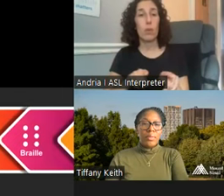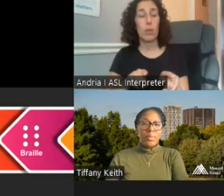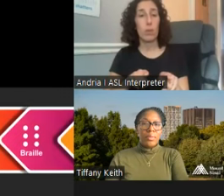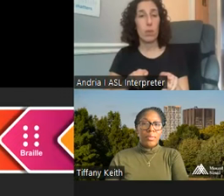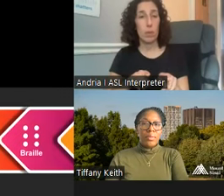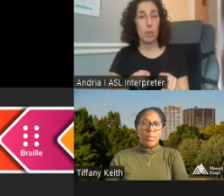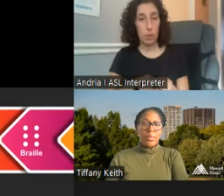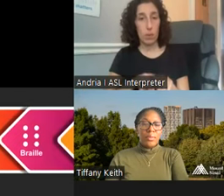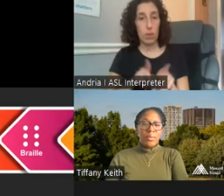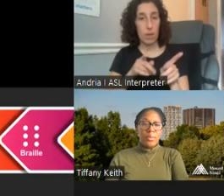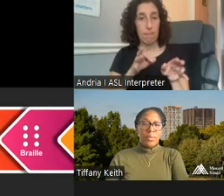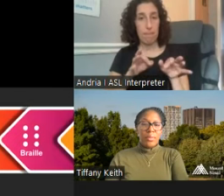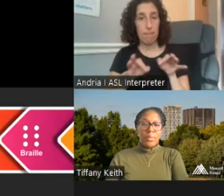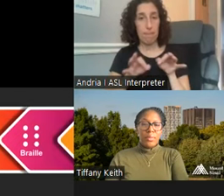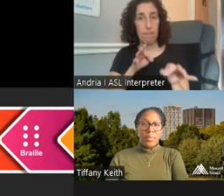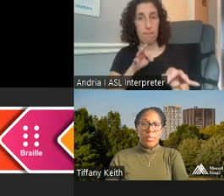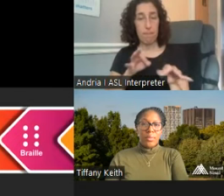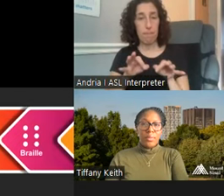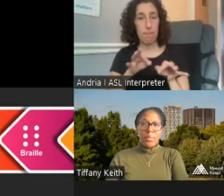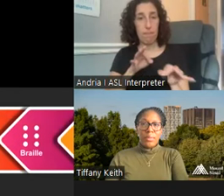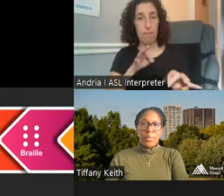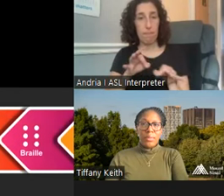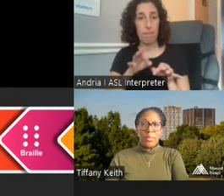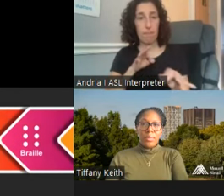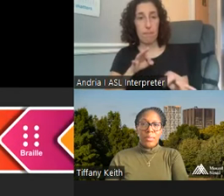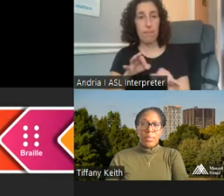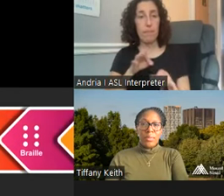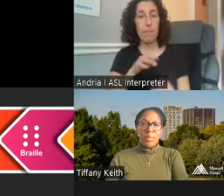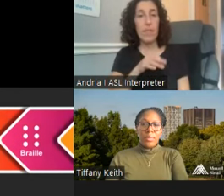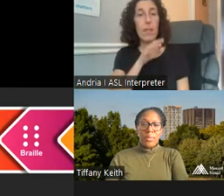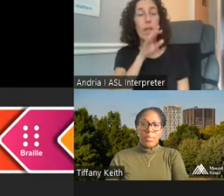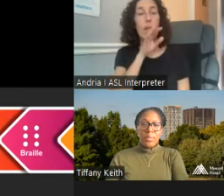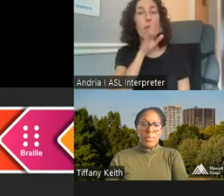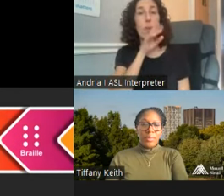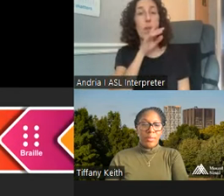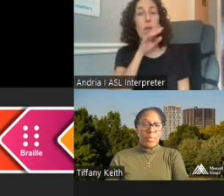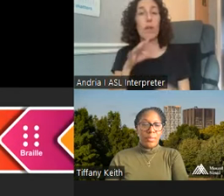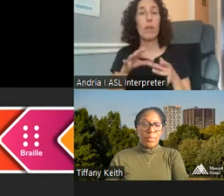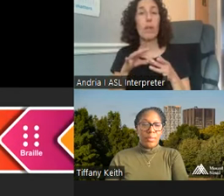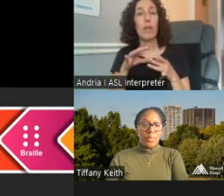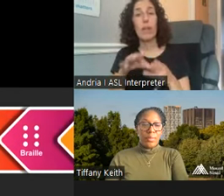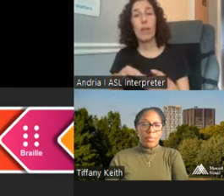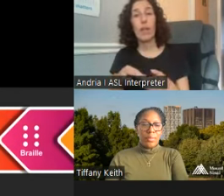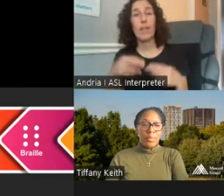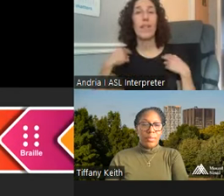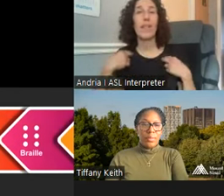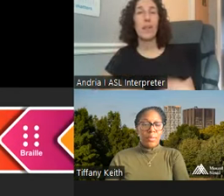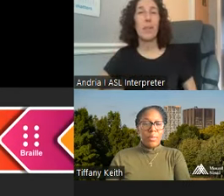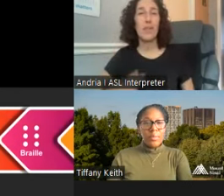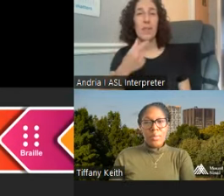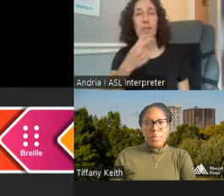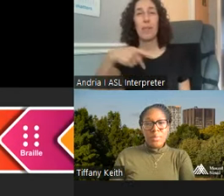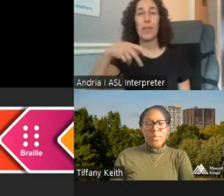Verbal guidance, or what I refer to as human GPS. You want to basically, you know, everybody has